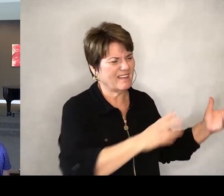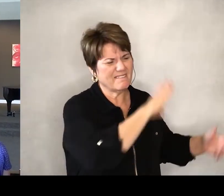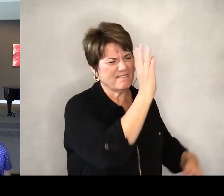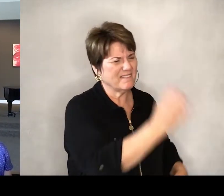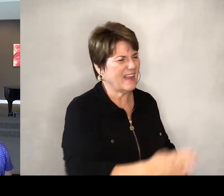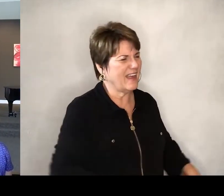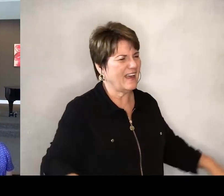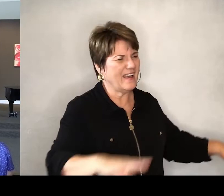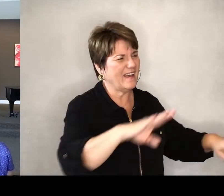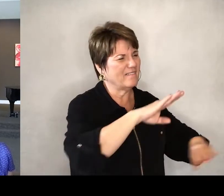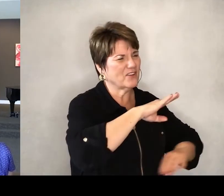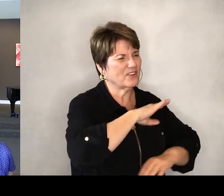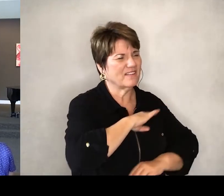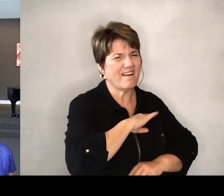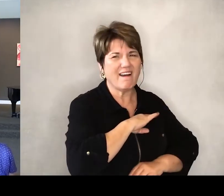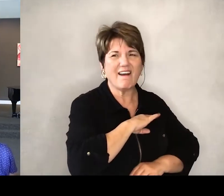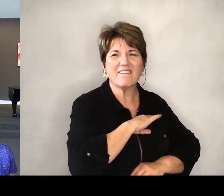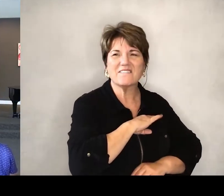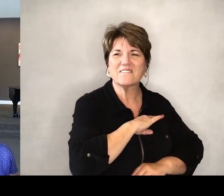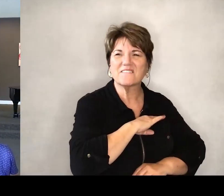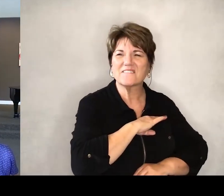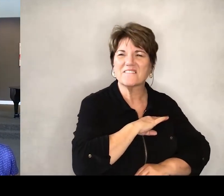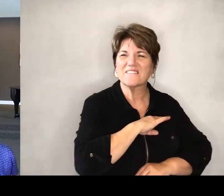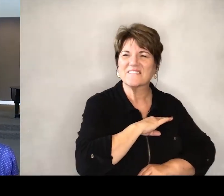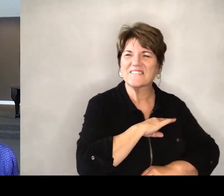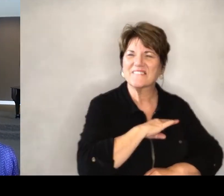never enough.